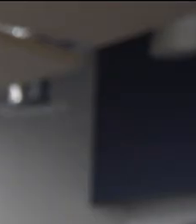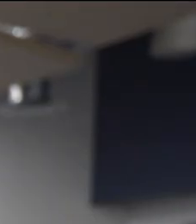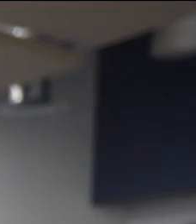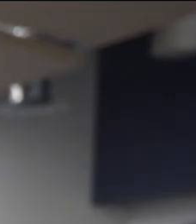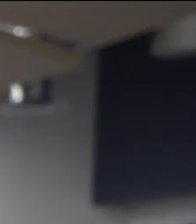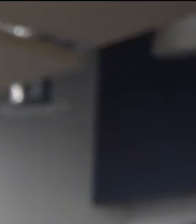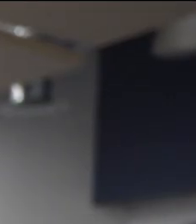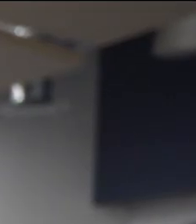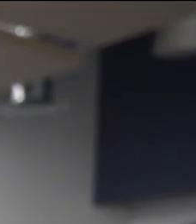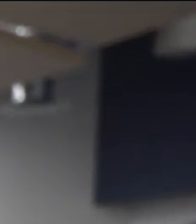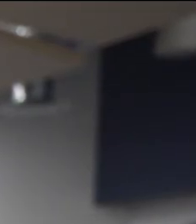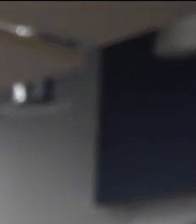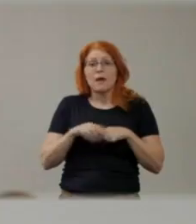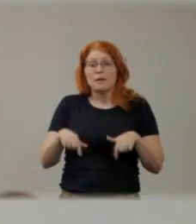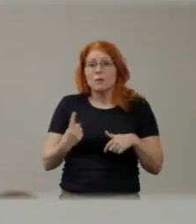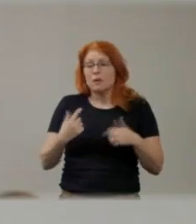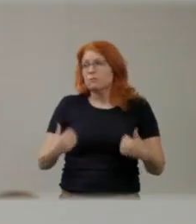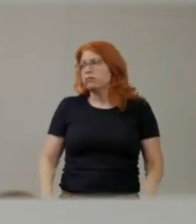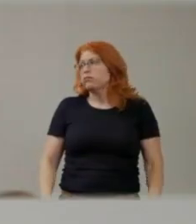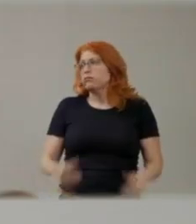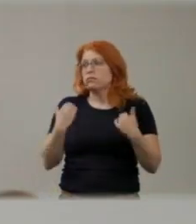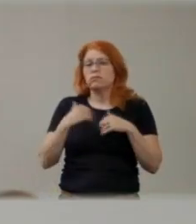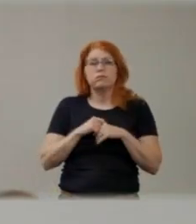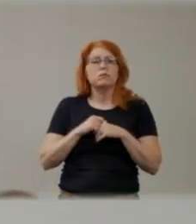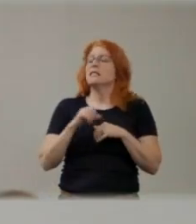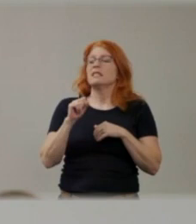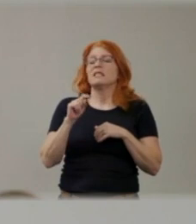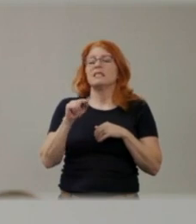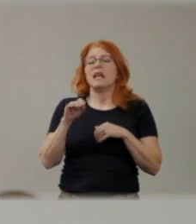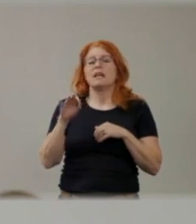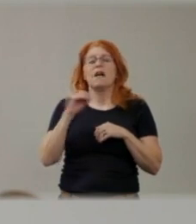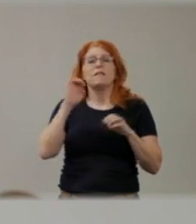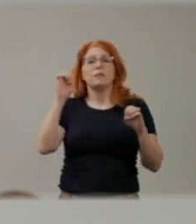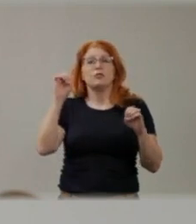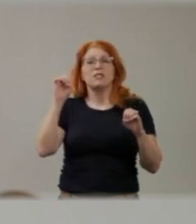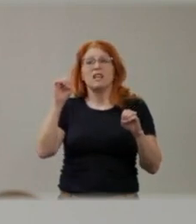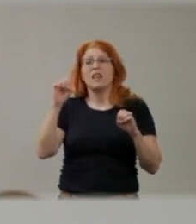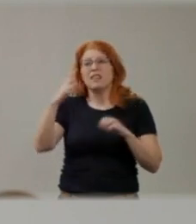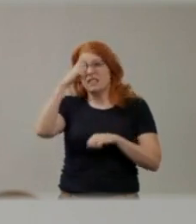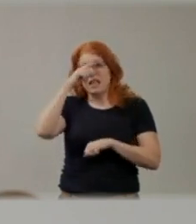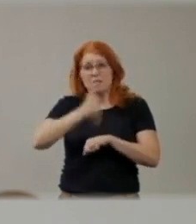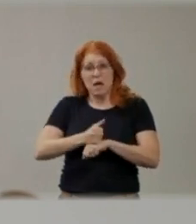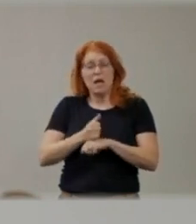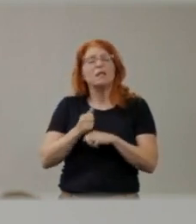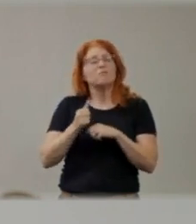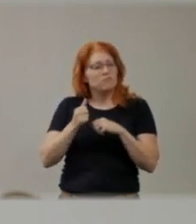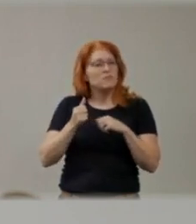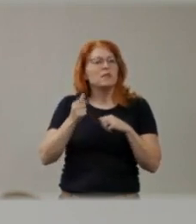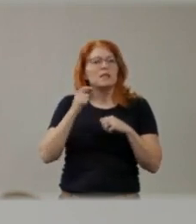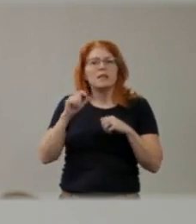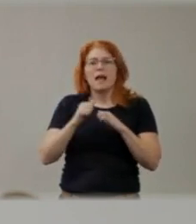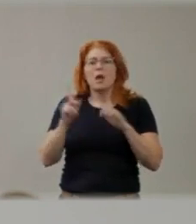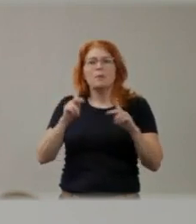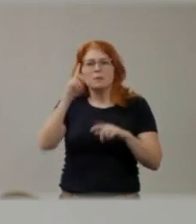way and make our community more resilient. State of emergency, state of mind. What we're really talking about is how people's